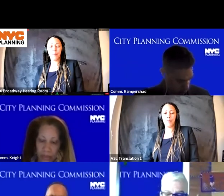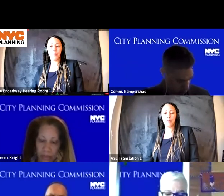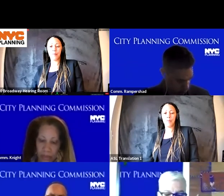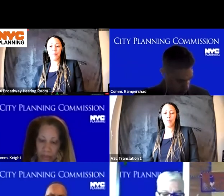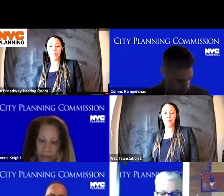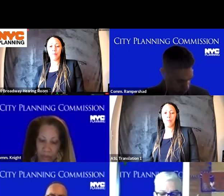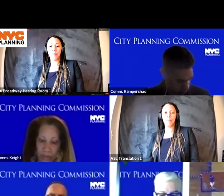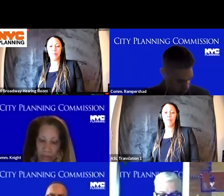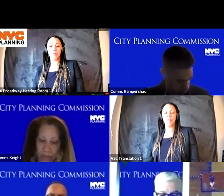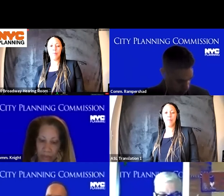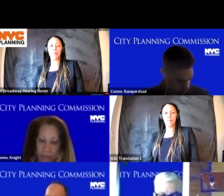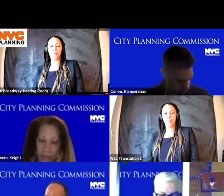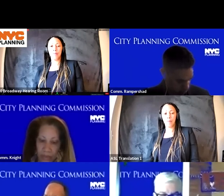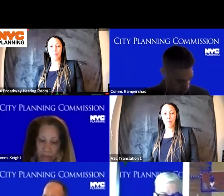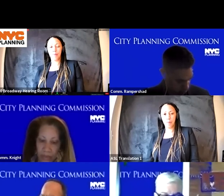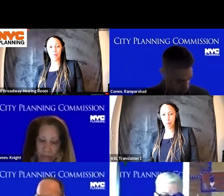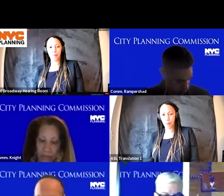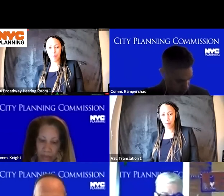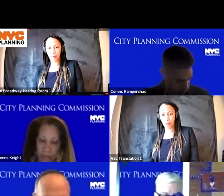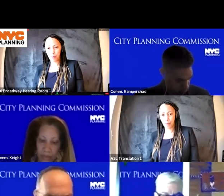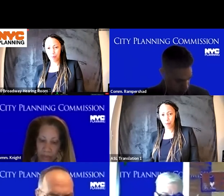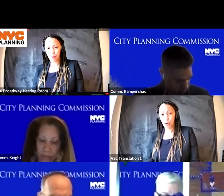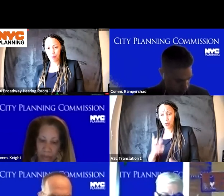adhering to the context of that neighborhood,